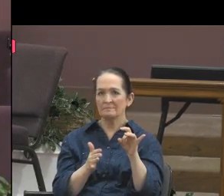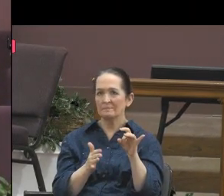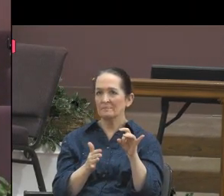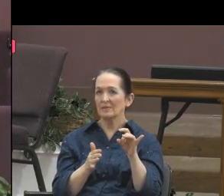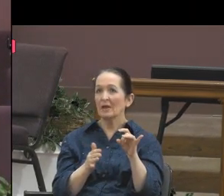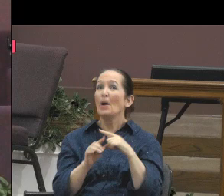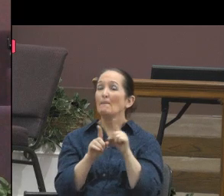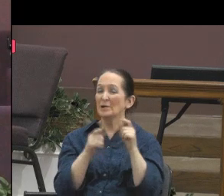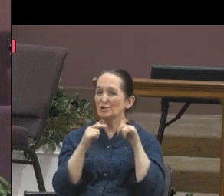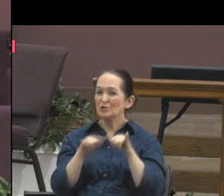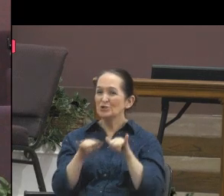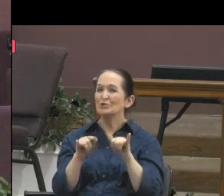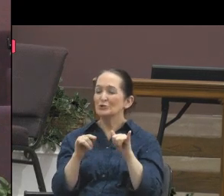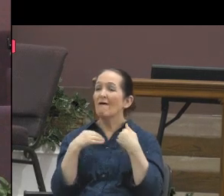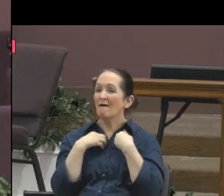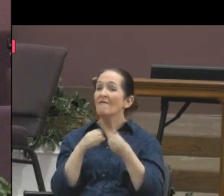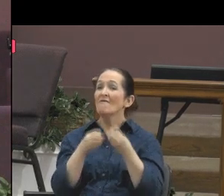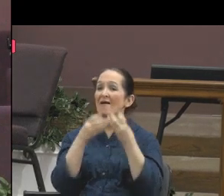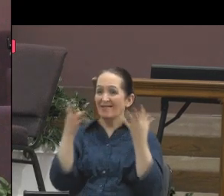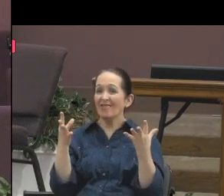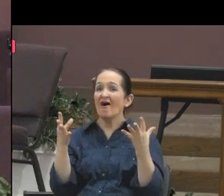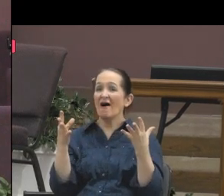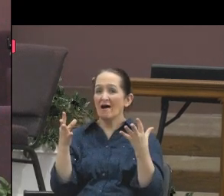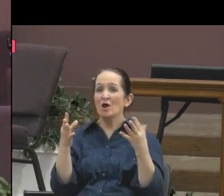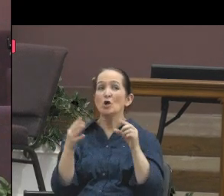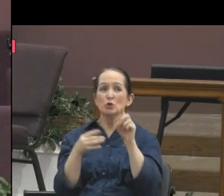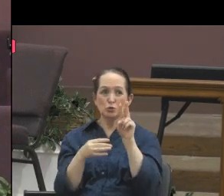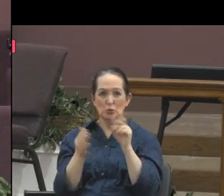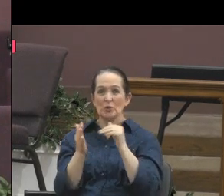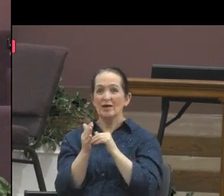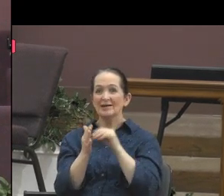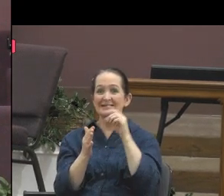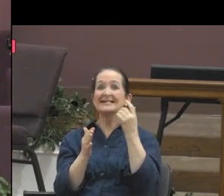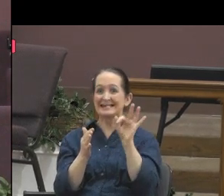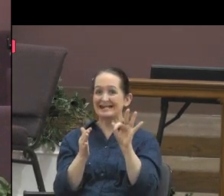But you still got a whole lot of 2019 to go.